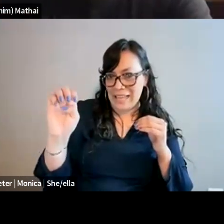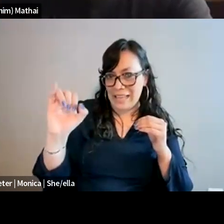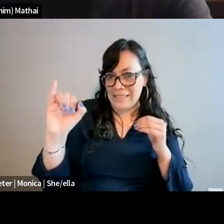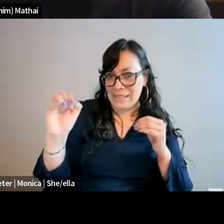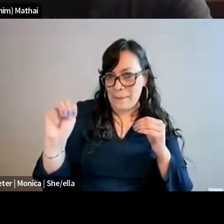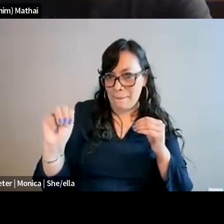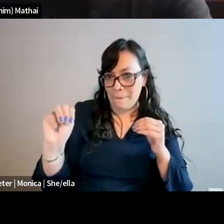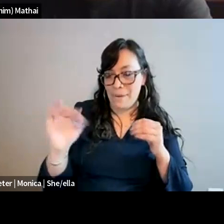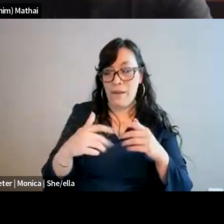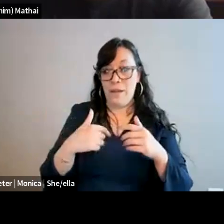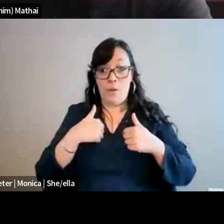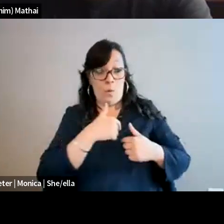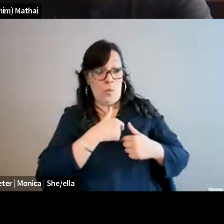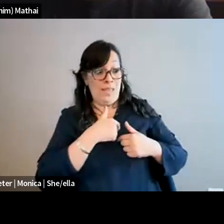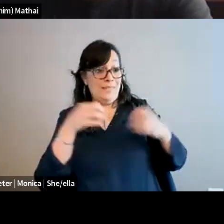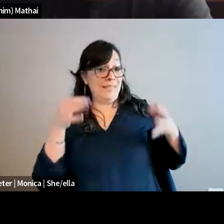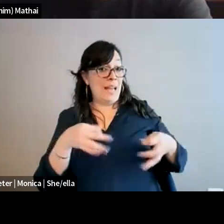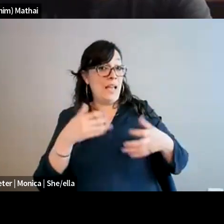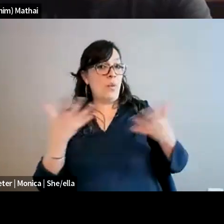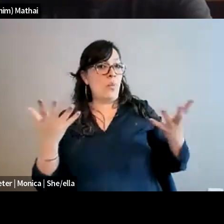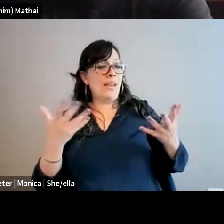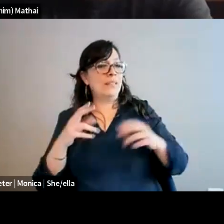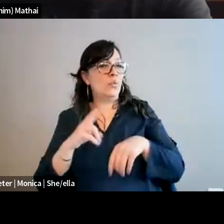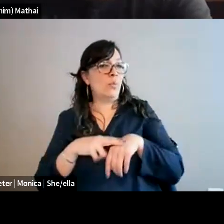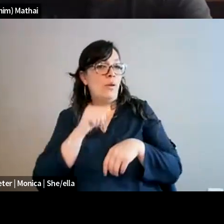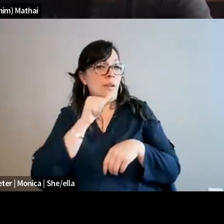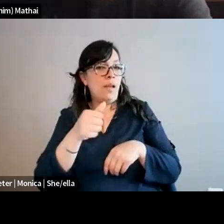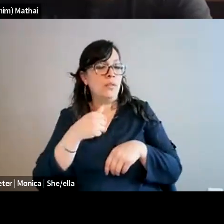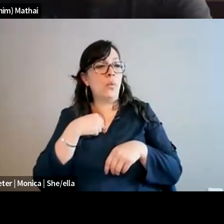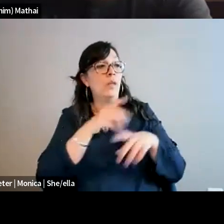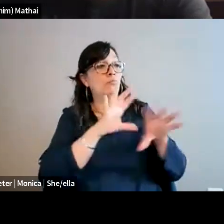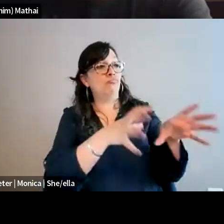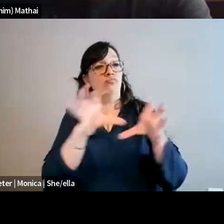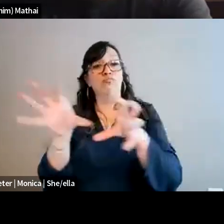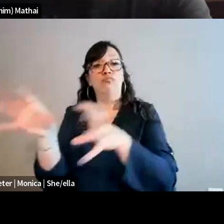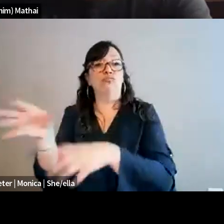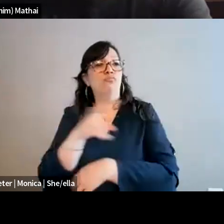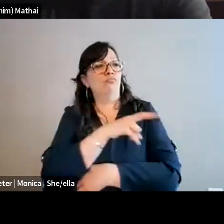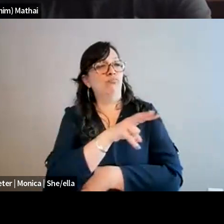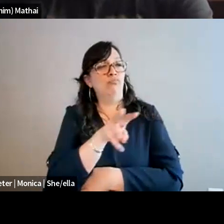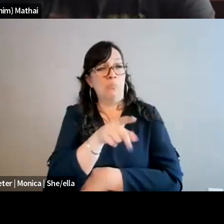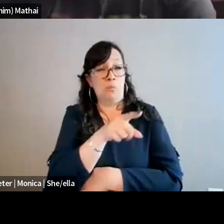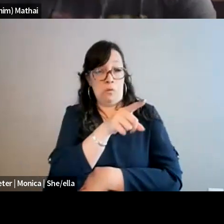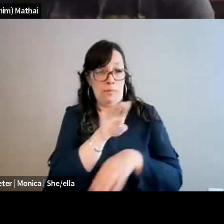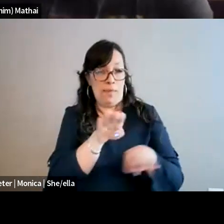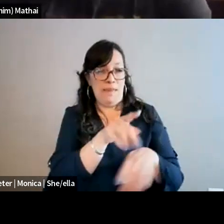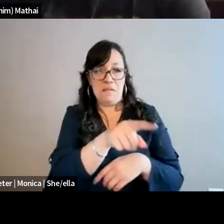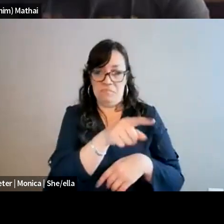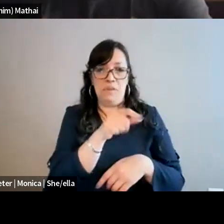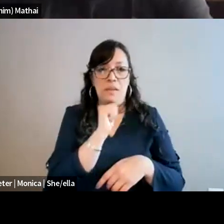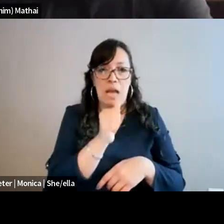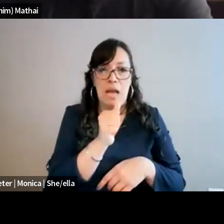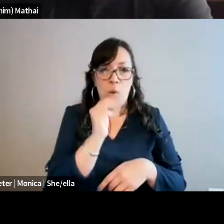choose to decide what is considered normal or not normal. And I love the fact that